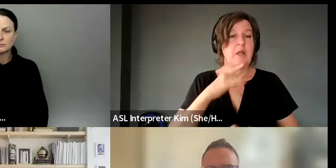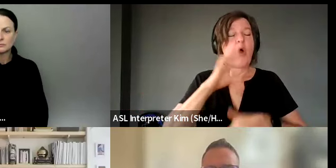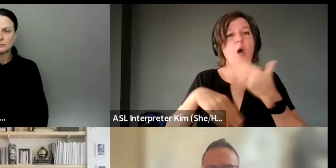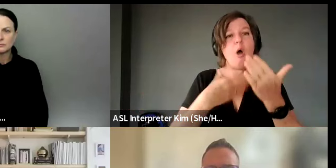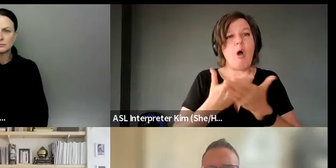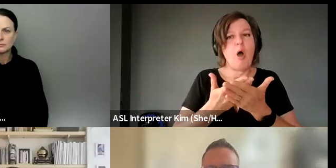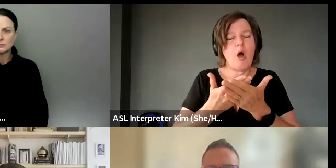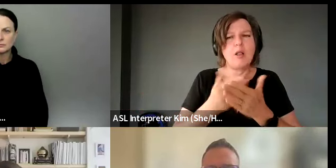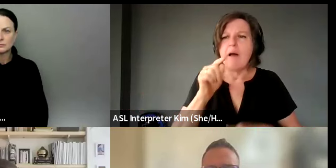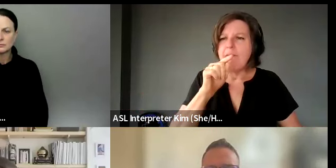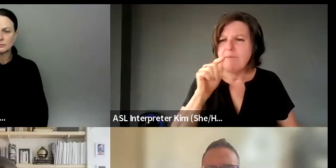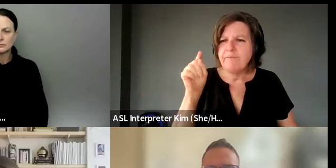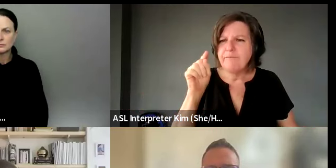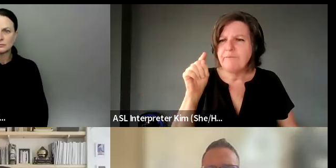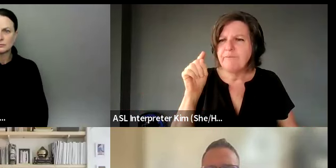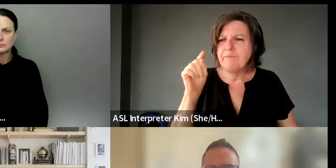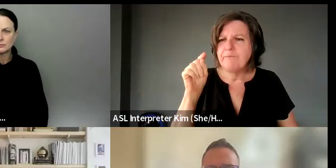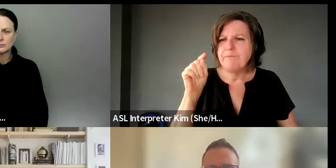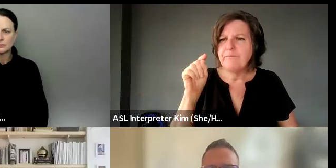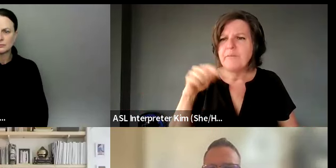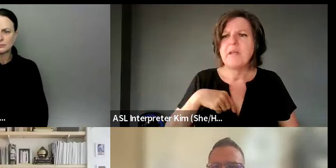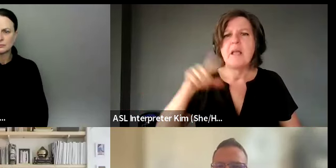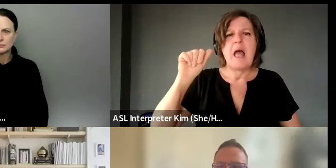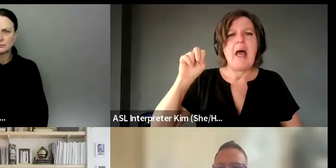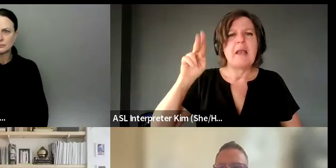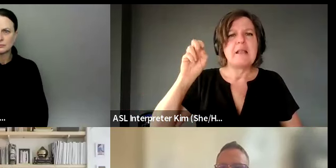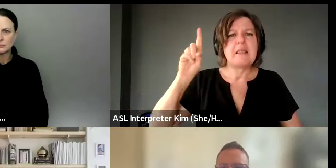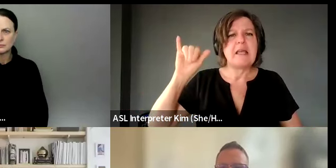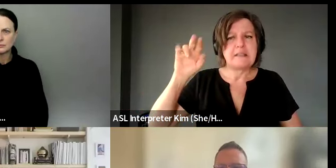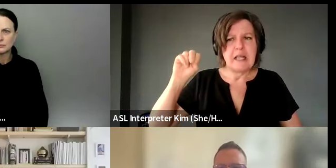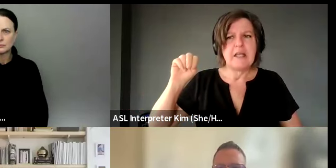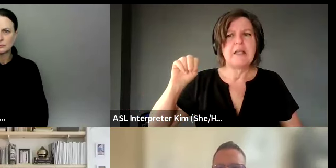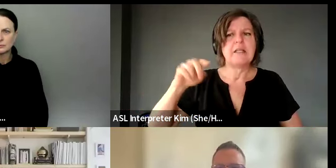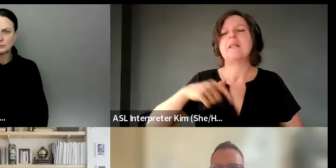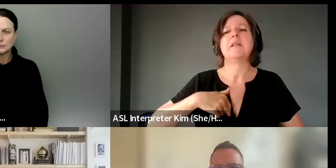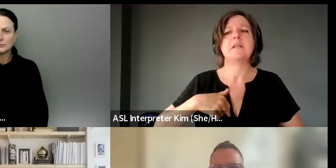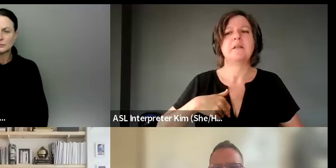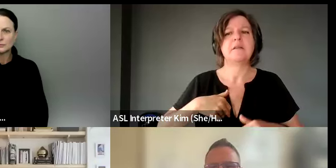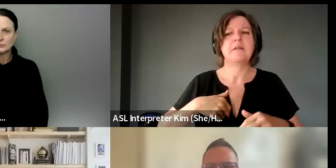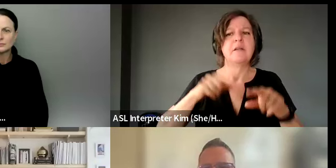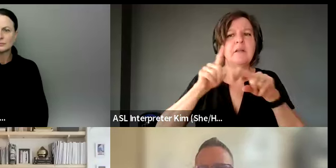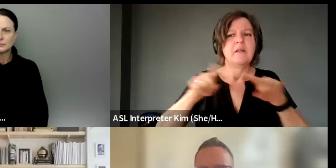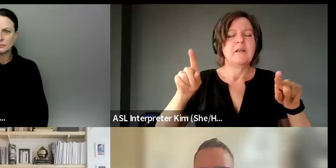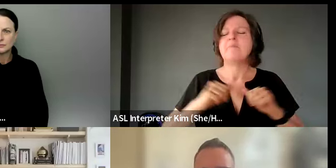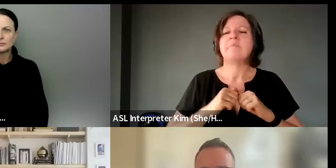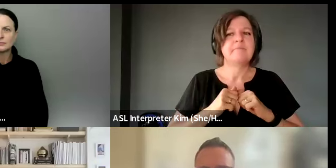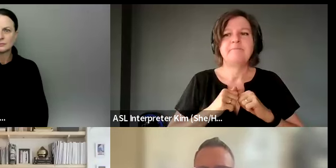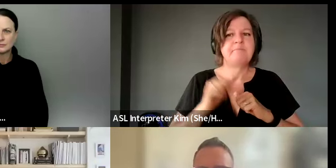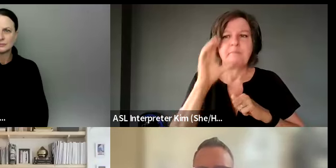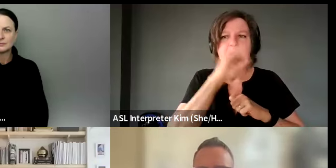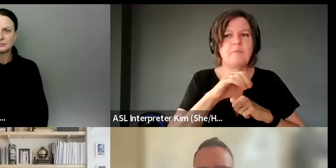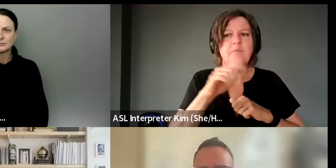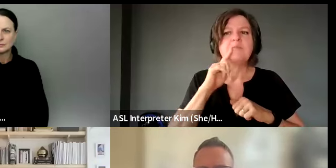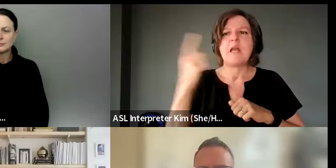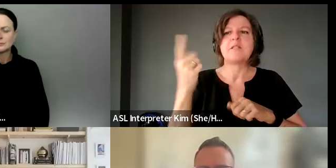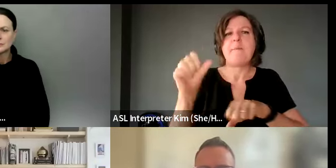in LinkedIn, a lot of hearing allies are also joining it. Like my friend Shivangi, she has been with this for a long time.